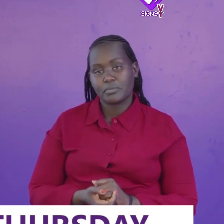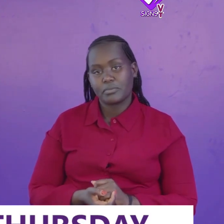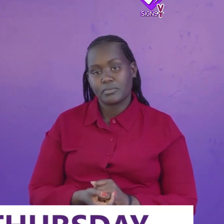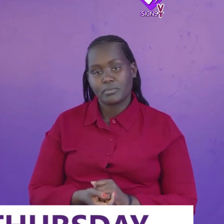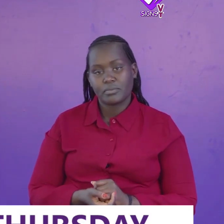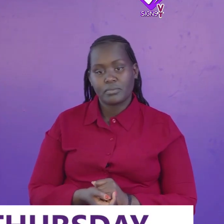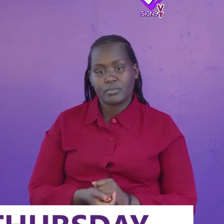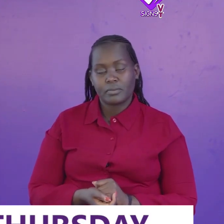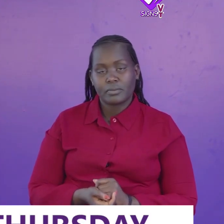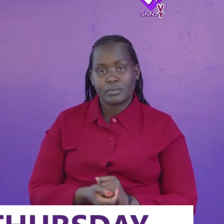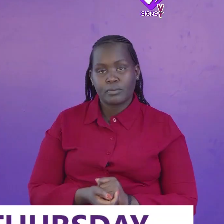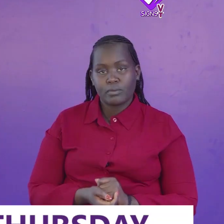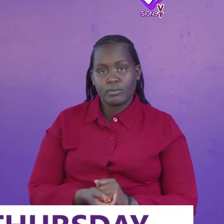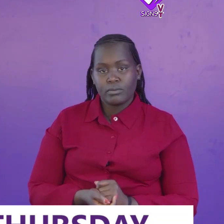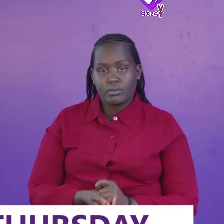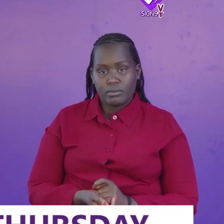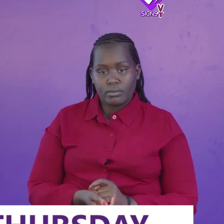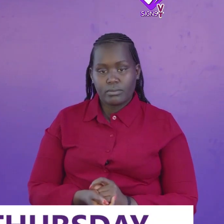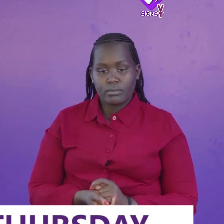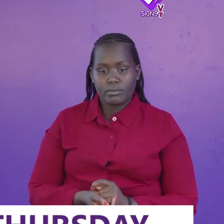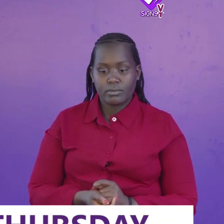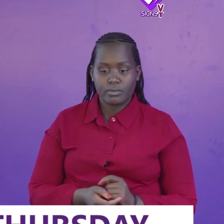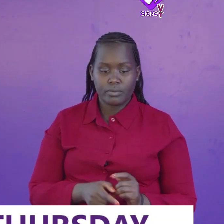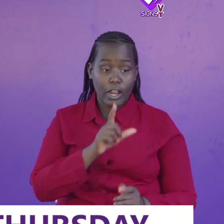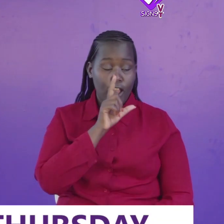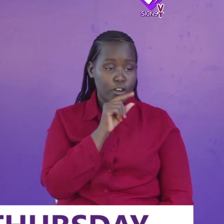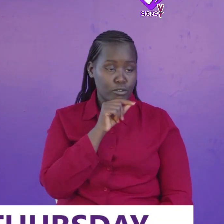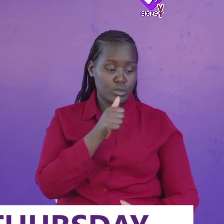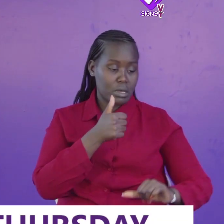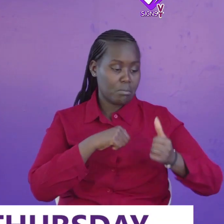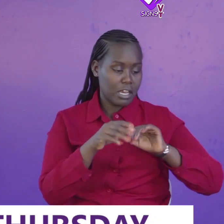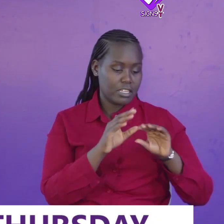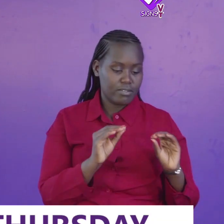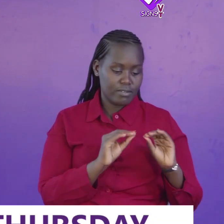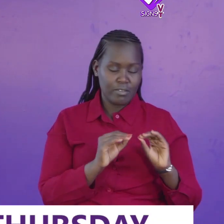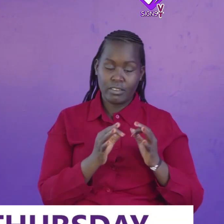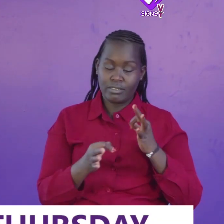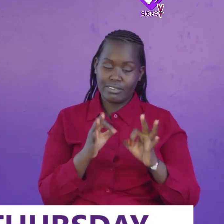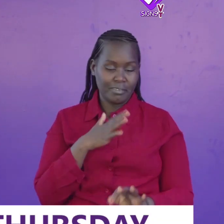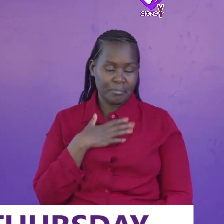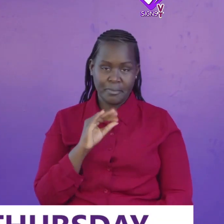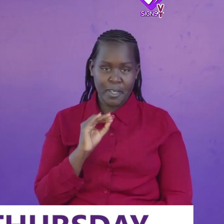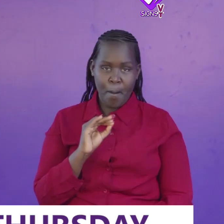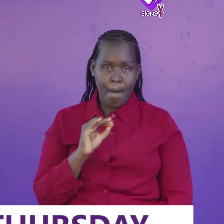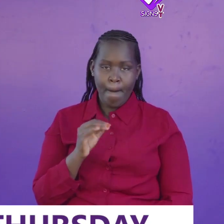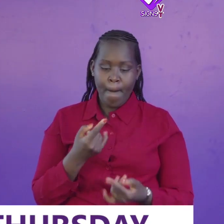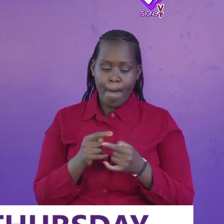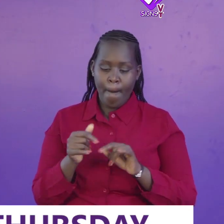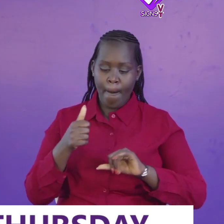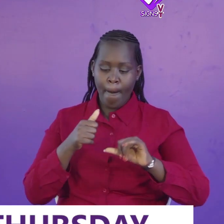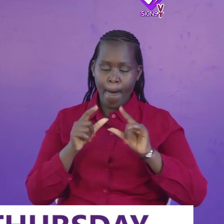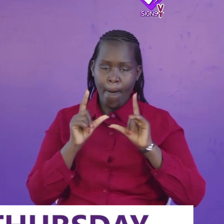kwani kunoma kidogo huko ni kidogo hata mimi sidhani am active usini judge lakini siko active huko sana by choice though, by